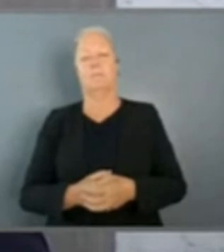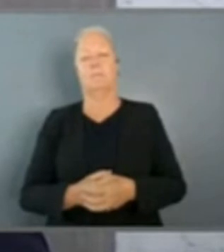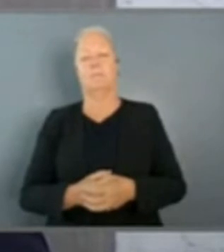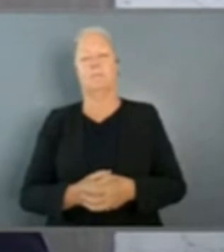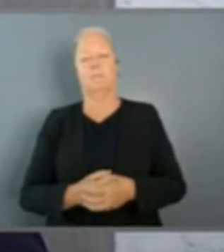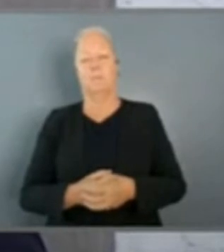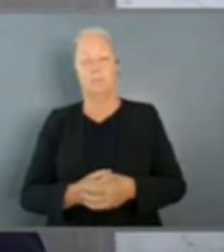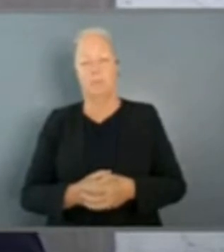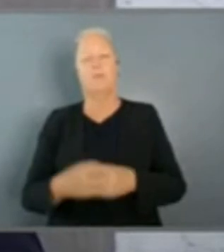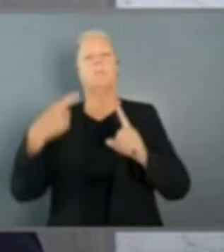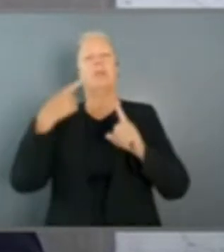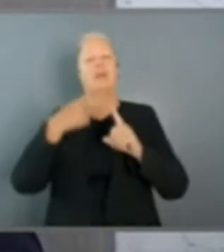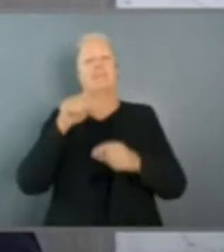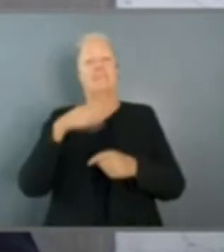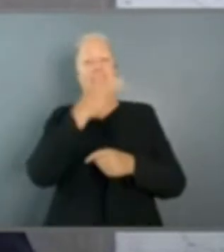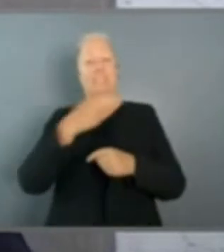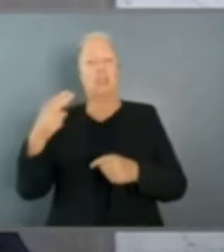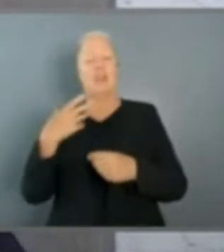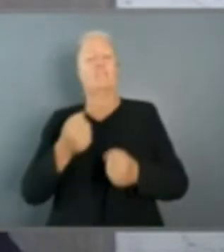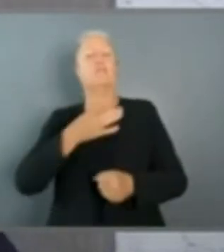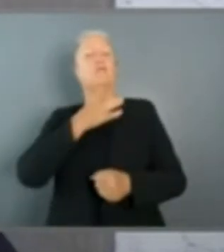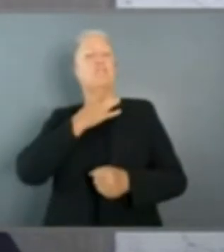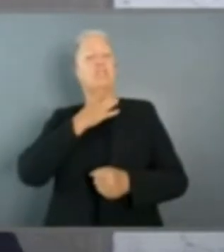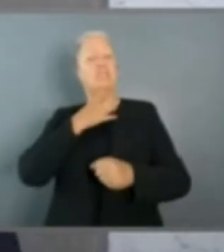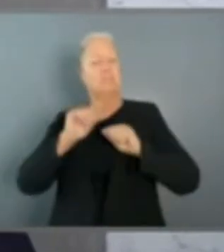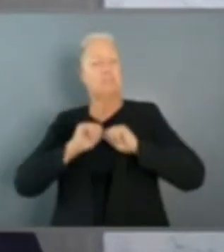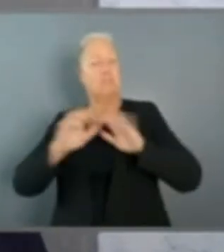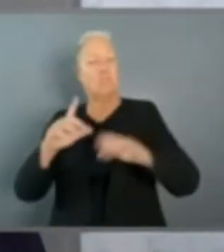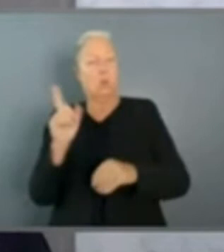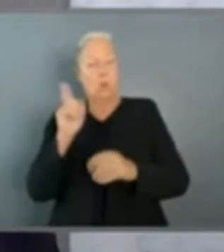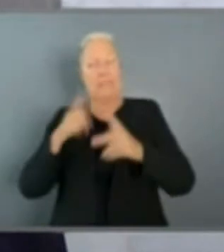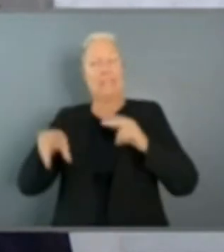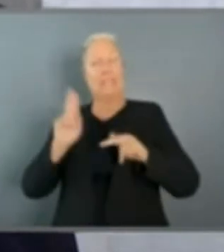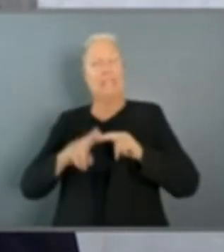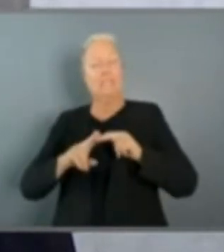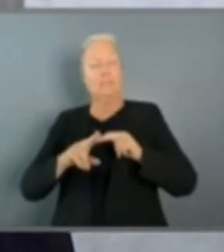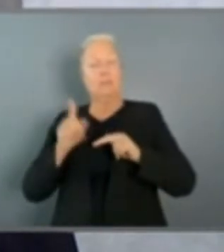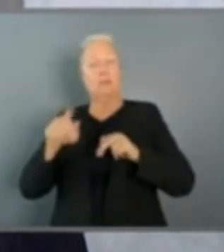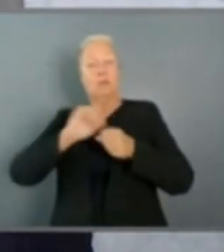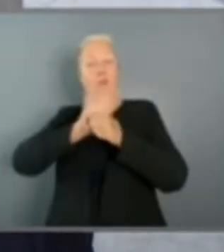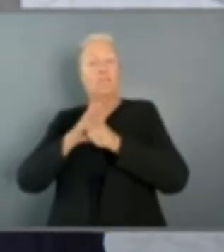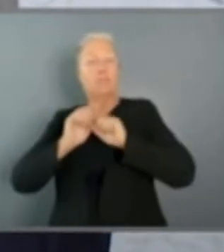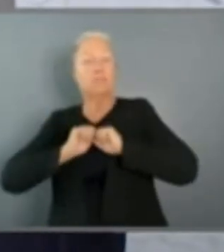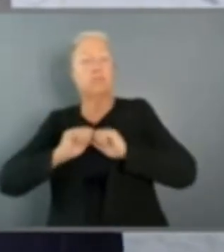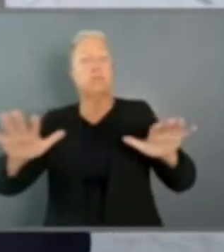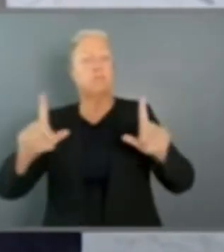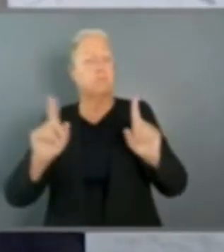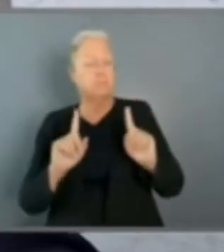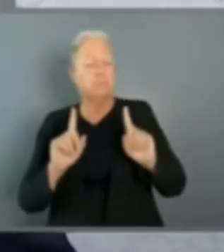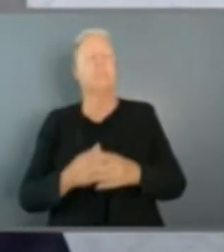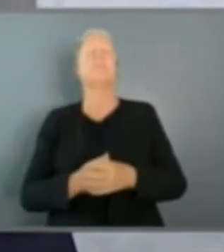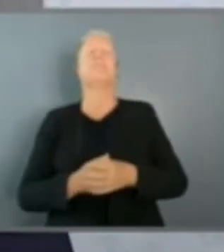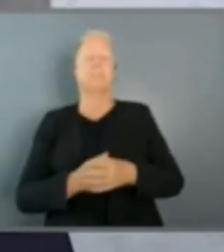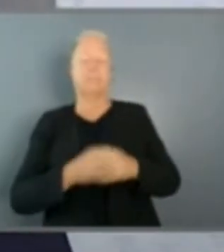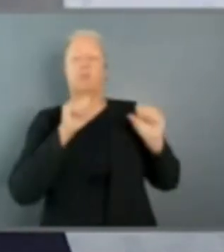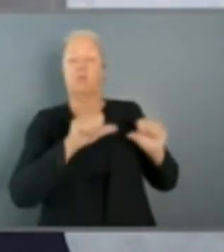security implications for Australia should there be a new outbreak in Indonesia? Well, the burials of Sir Michael, which was